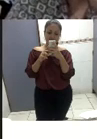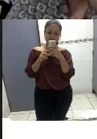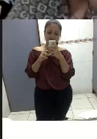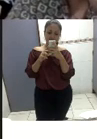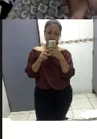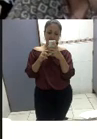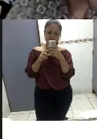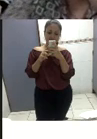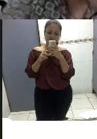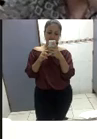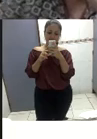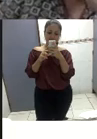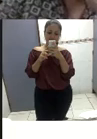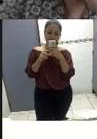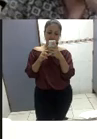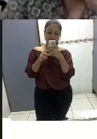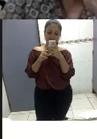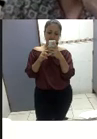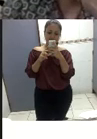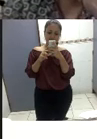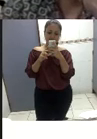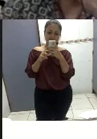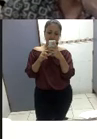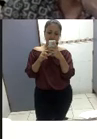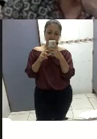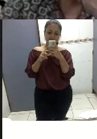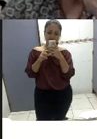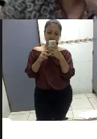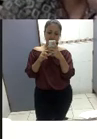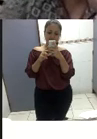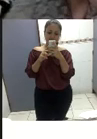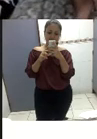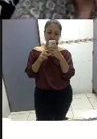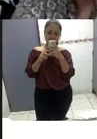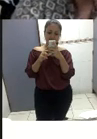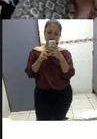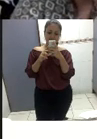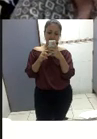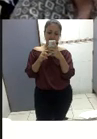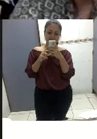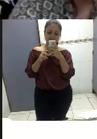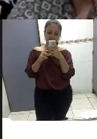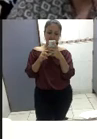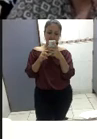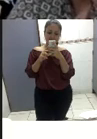a.m. That's fine with me. I think I'll be too excited to sleep.